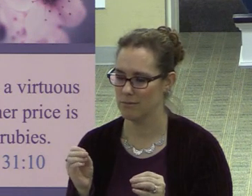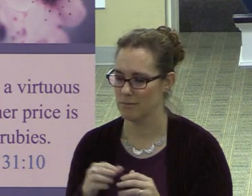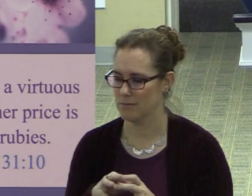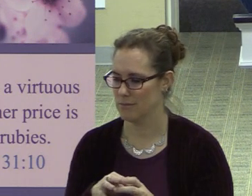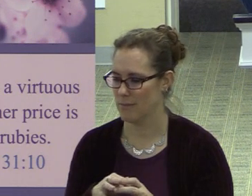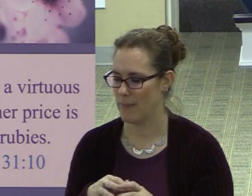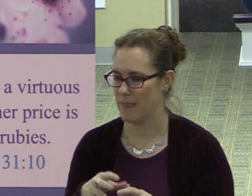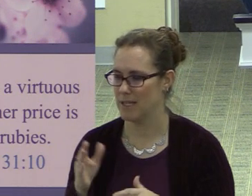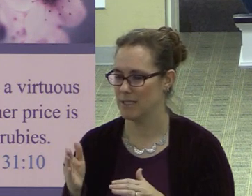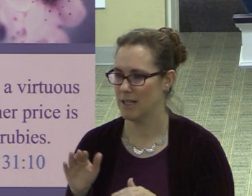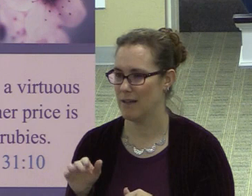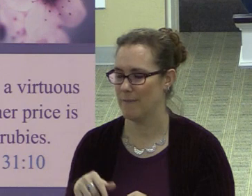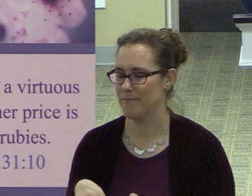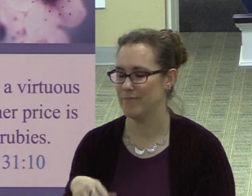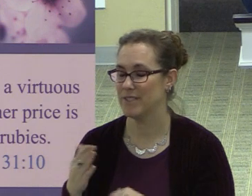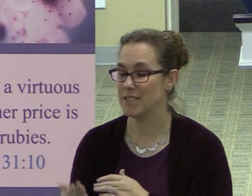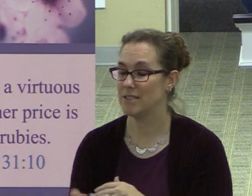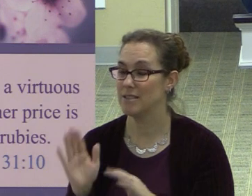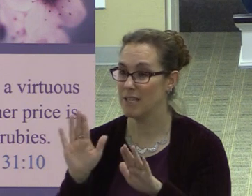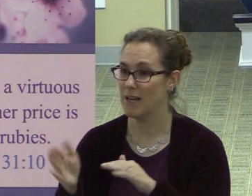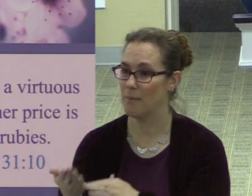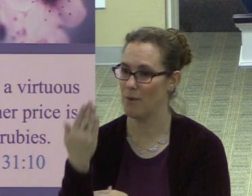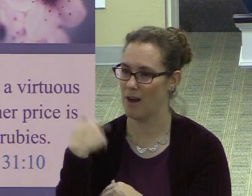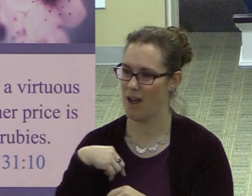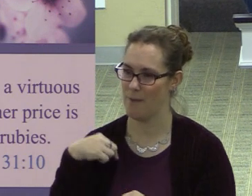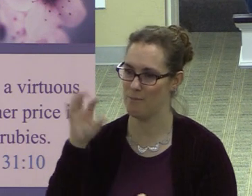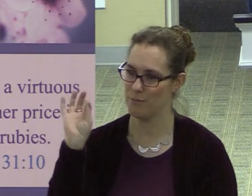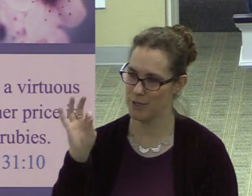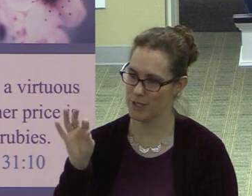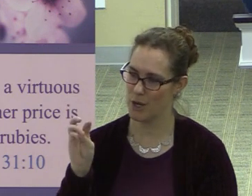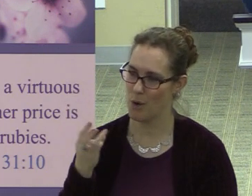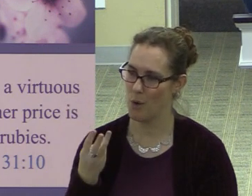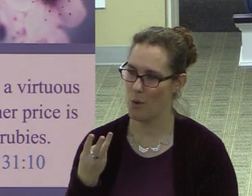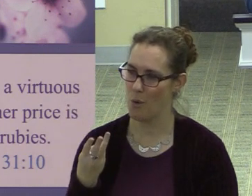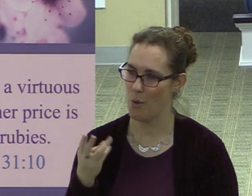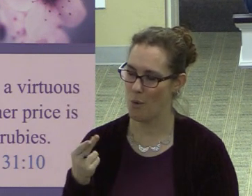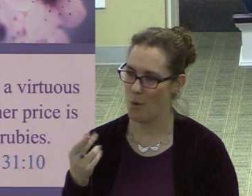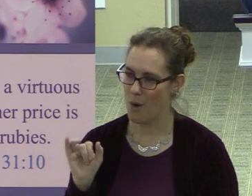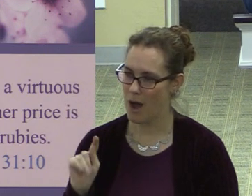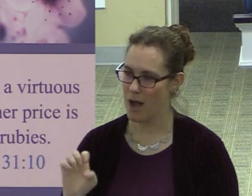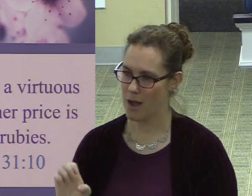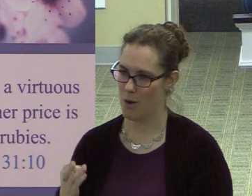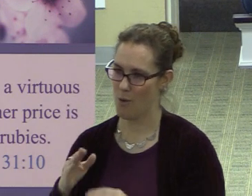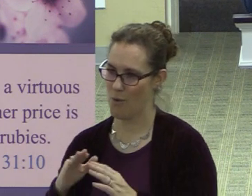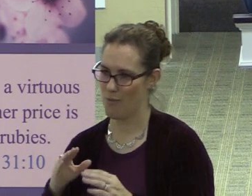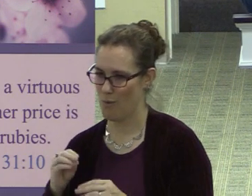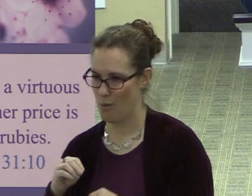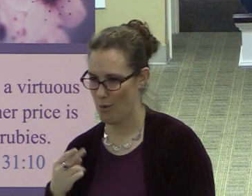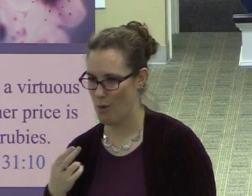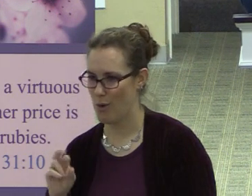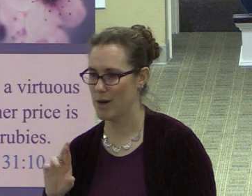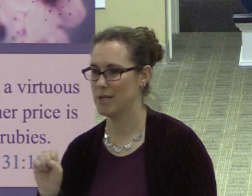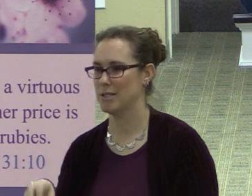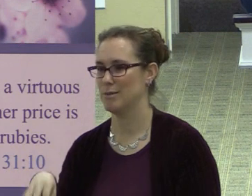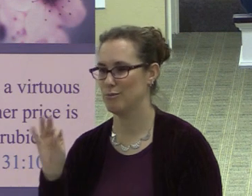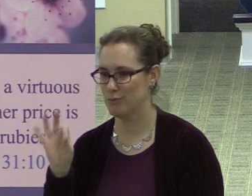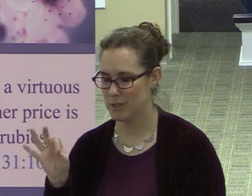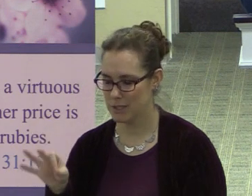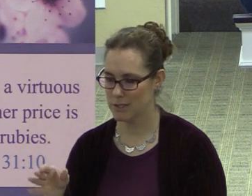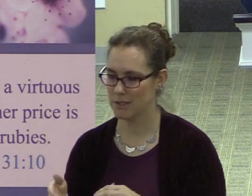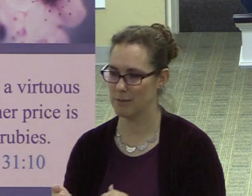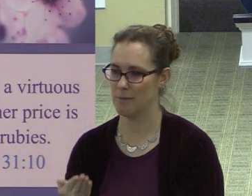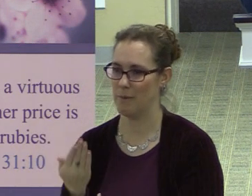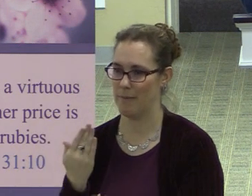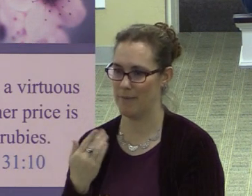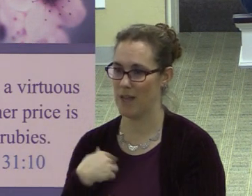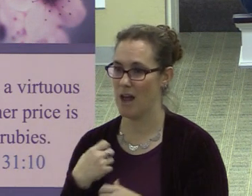morning, keep in mind, Sunday morning, I'm preaching in Whitehorse. So Friday night, Saturday night, preaching in Haines, Sunday morning in Whitehorse,